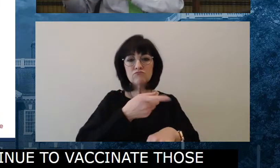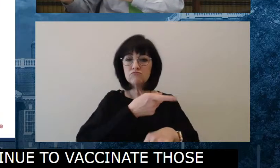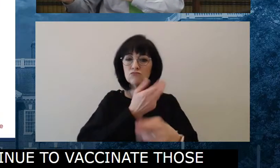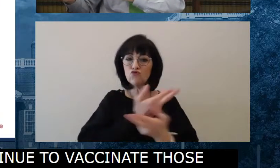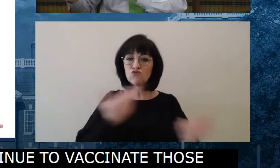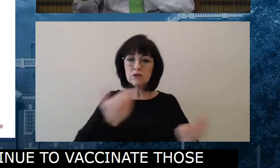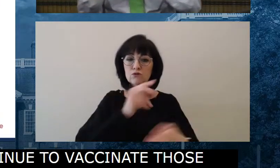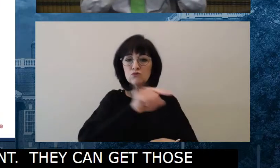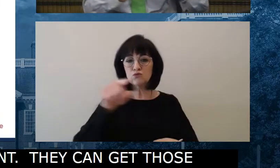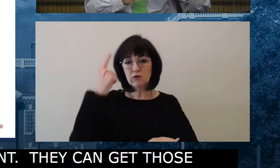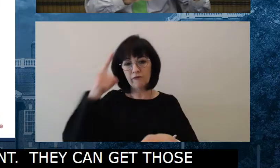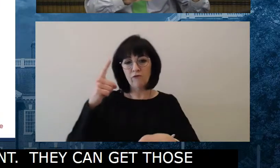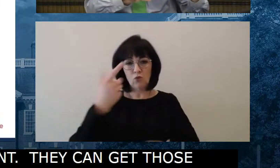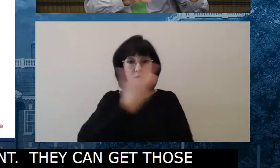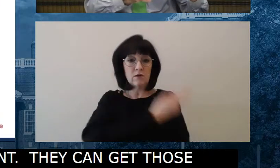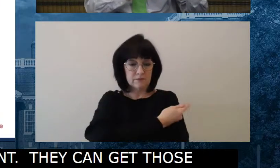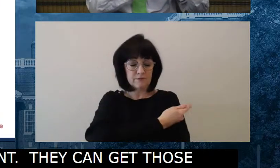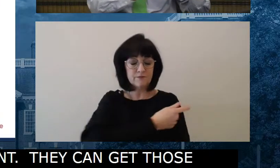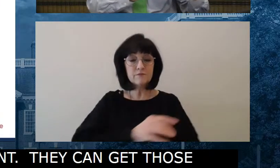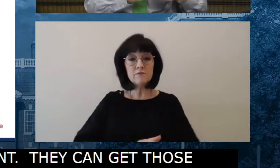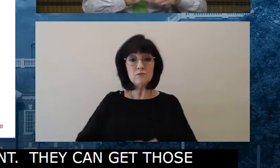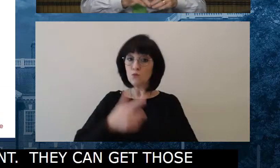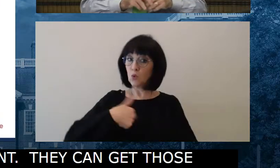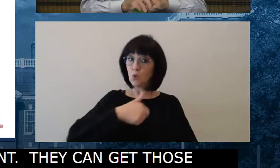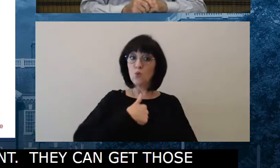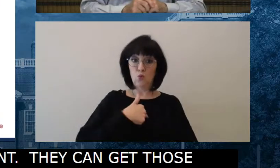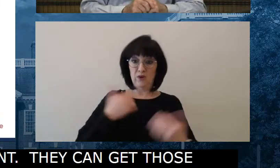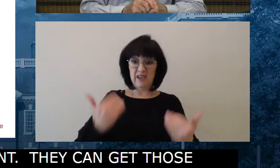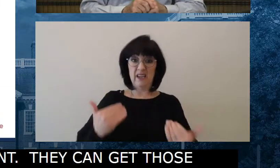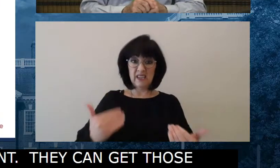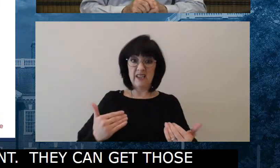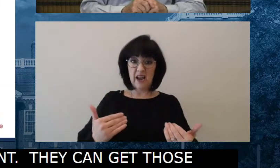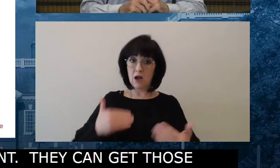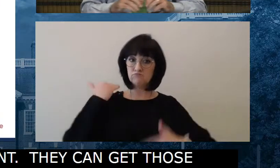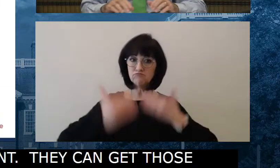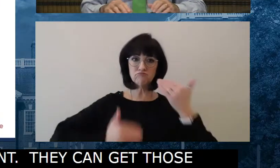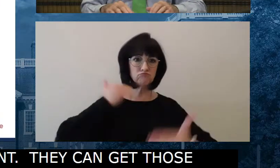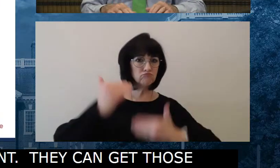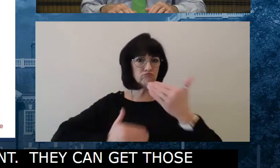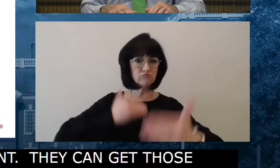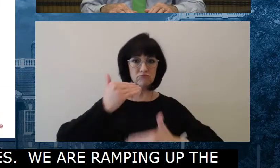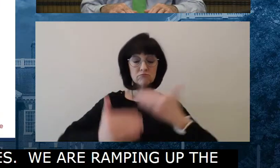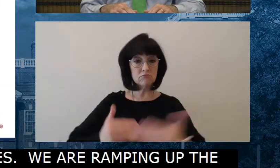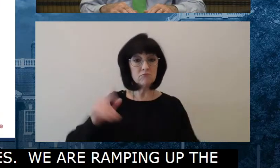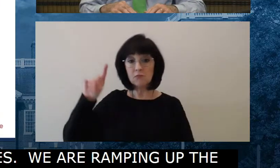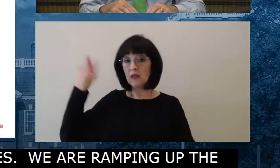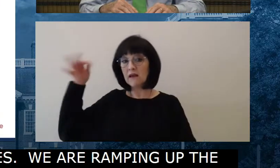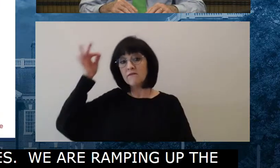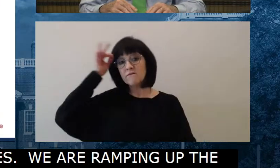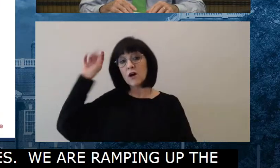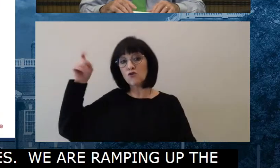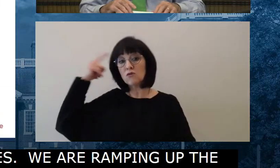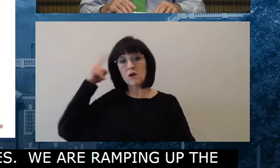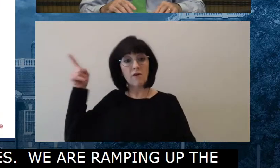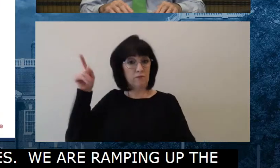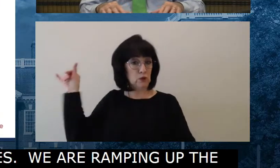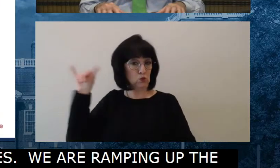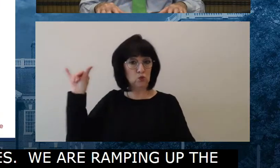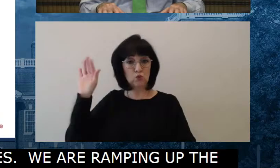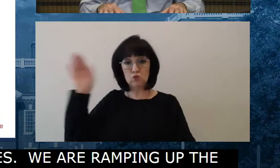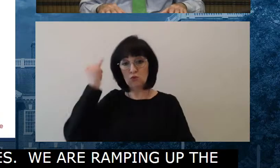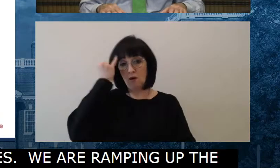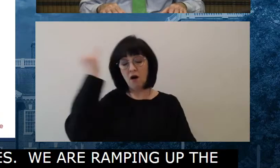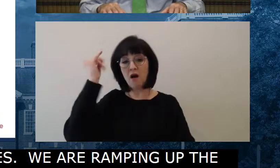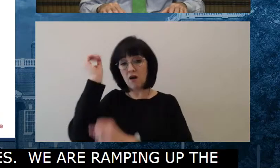The federal government is doing the same, and they have a separate allotment they have to Walgreens pharmacies in our state